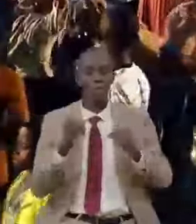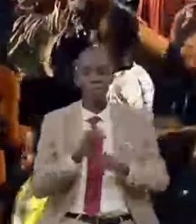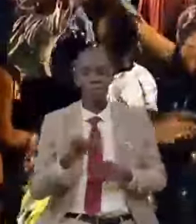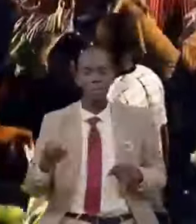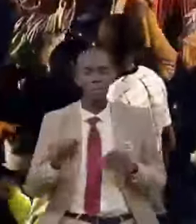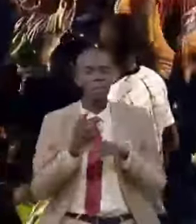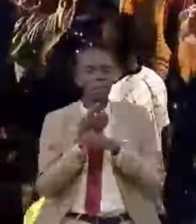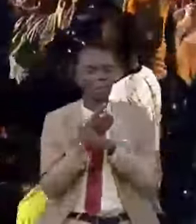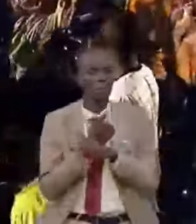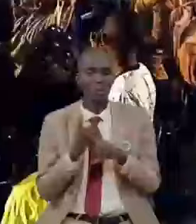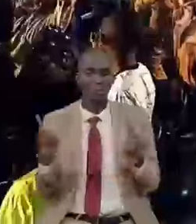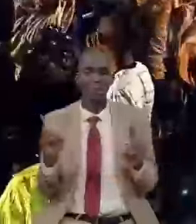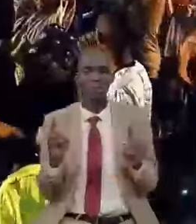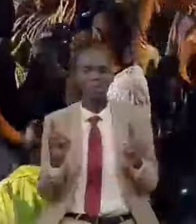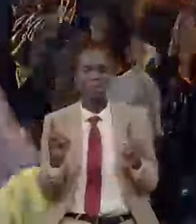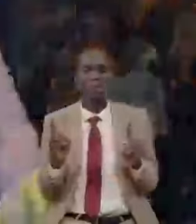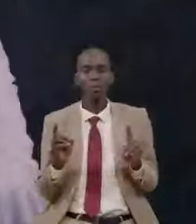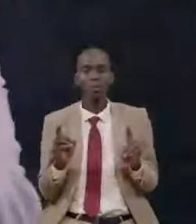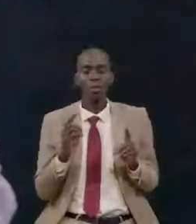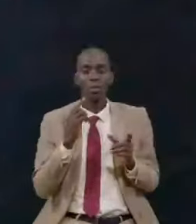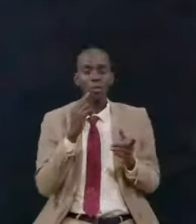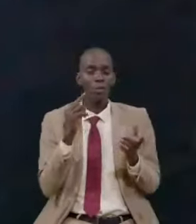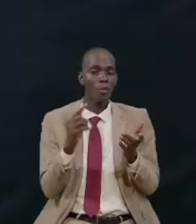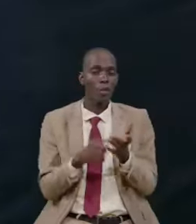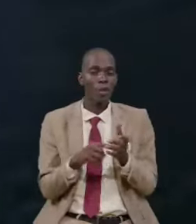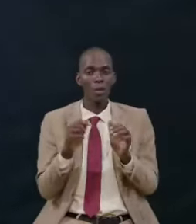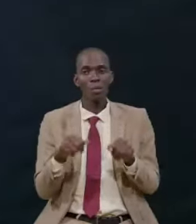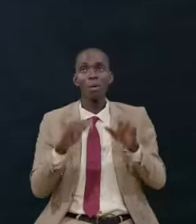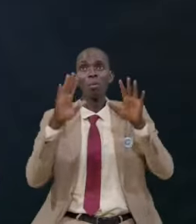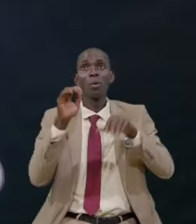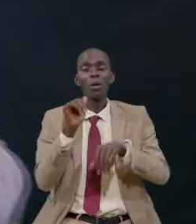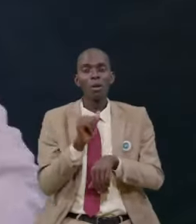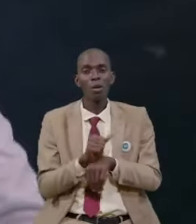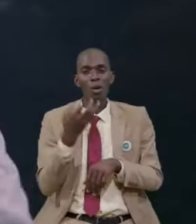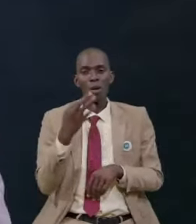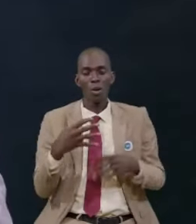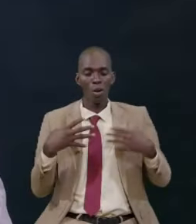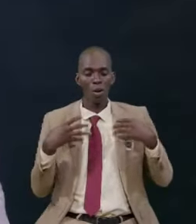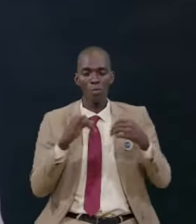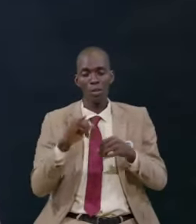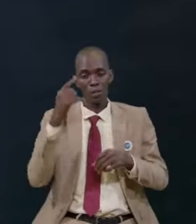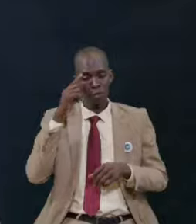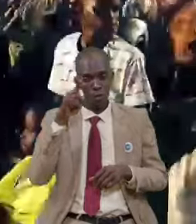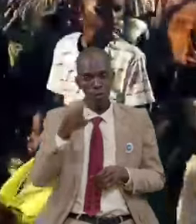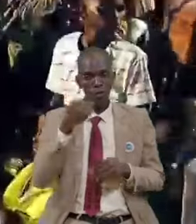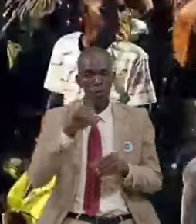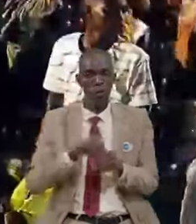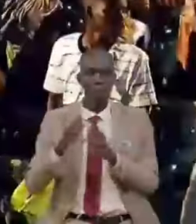Amen. Notable miracle of healing for you in Jesus' name.